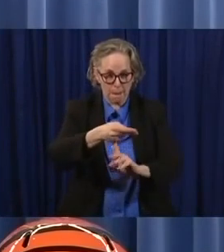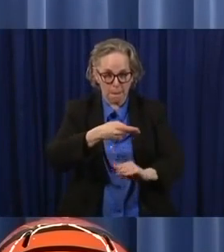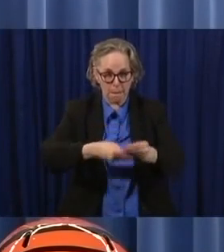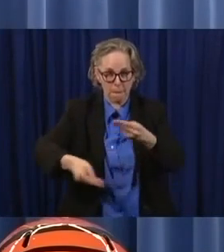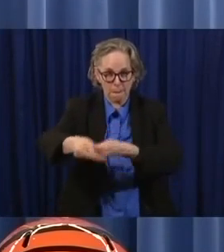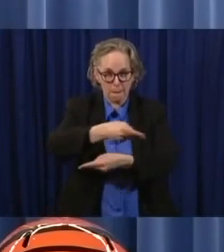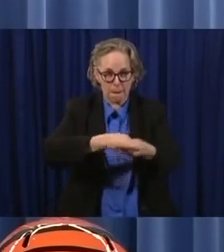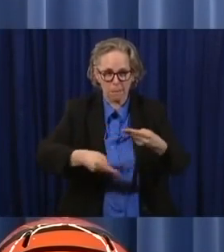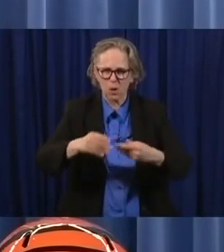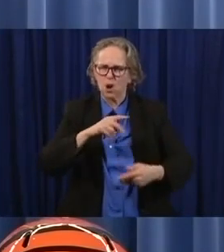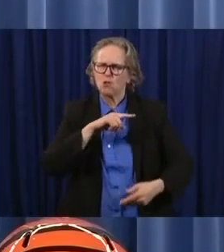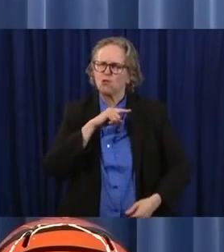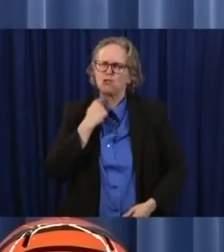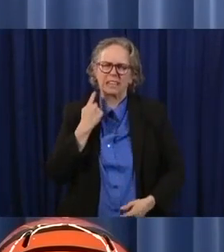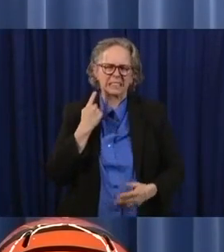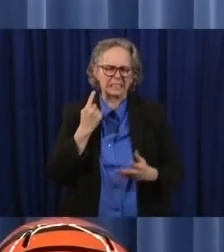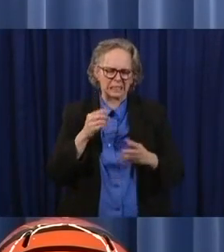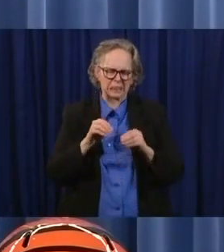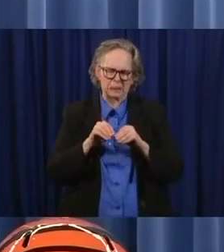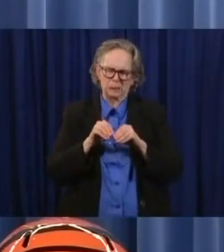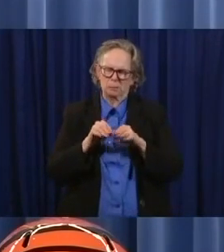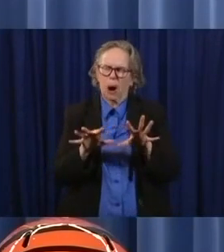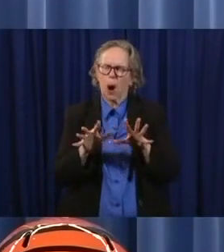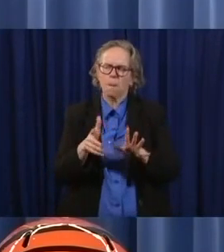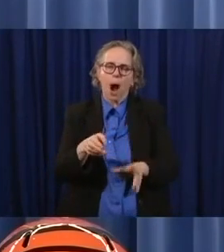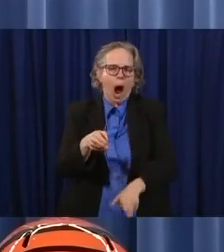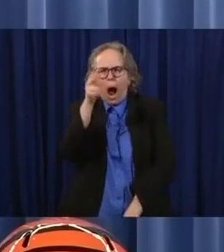page or email newsdesk at wcpo.com.